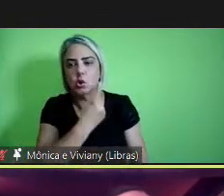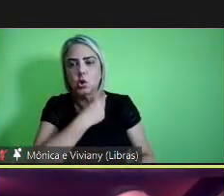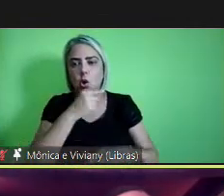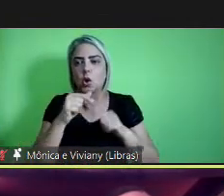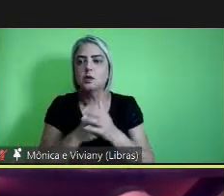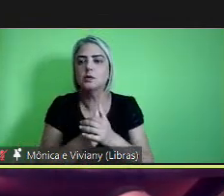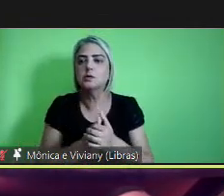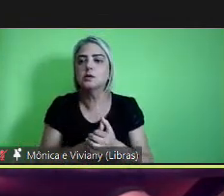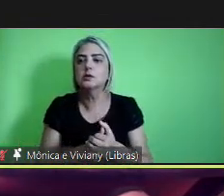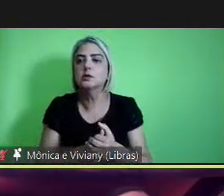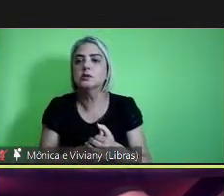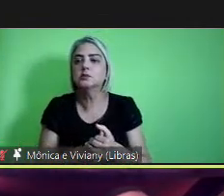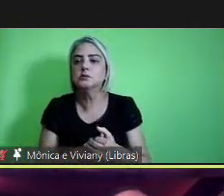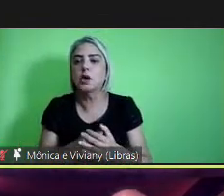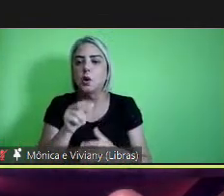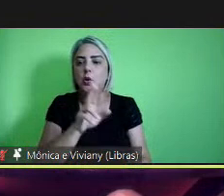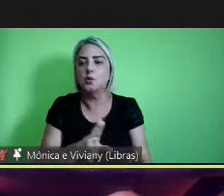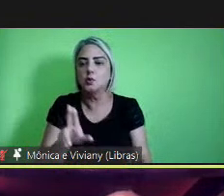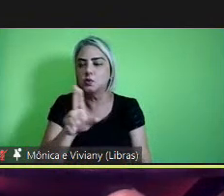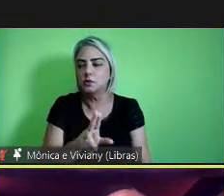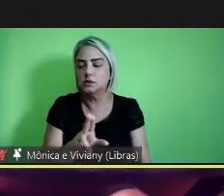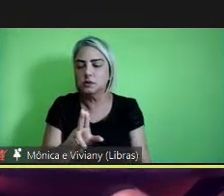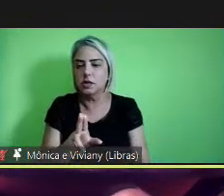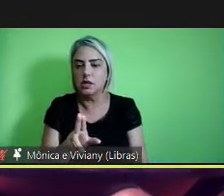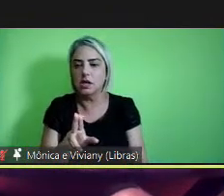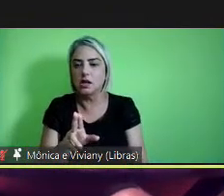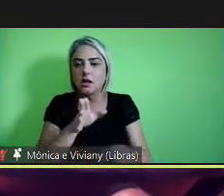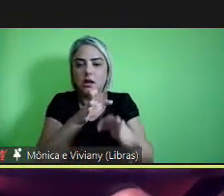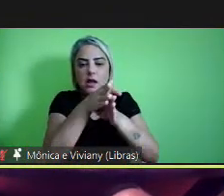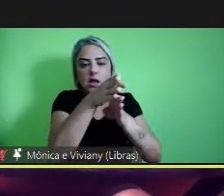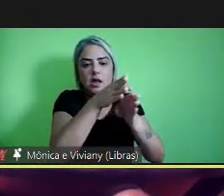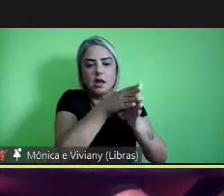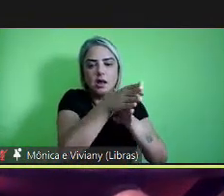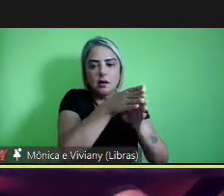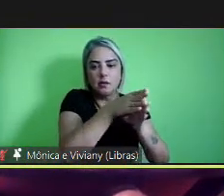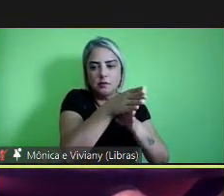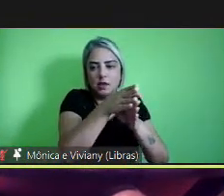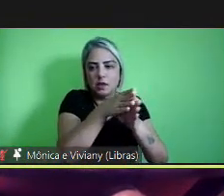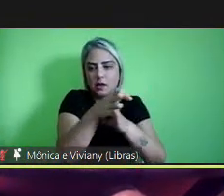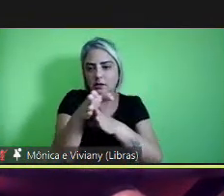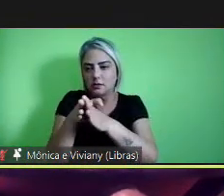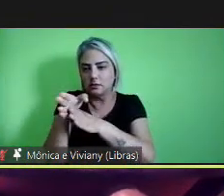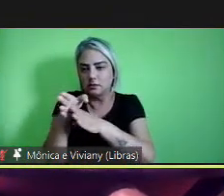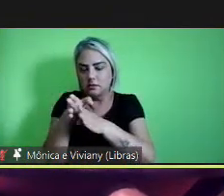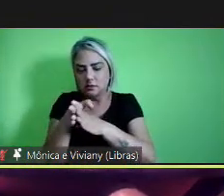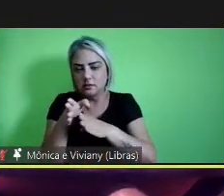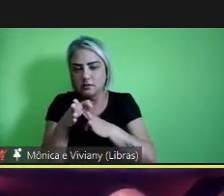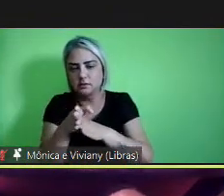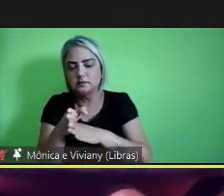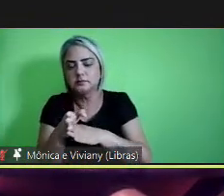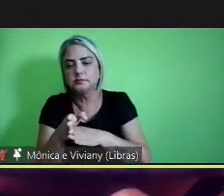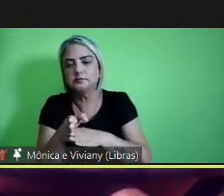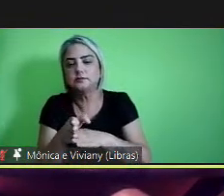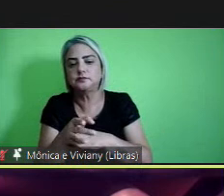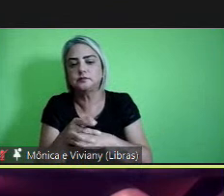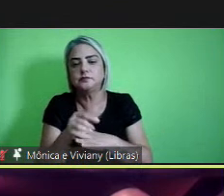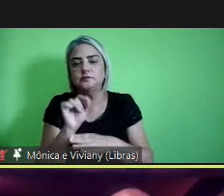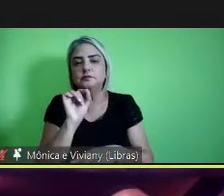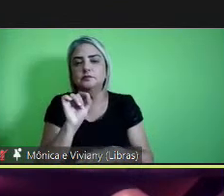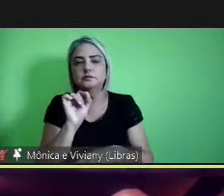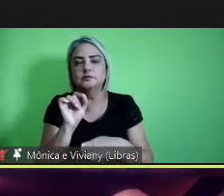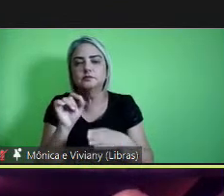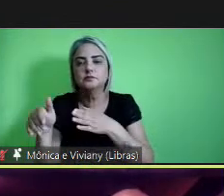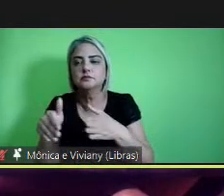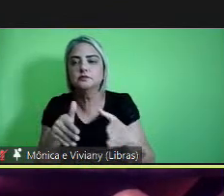of referral in terms of the obesity pathway. We collaborate. This is,